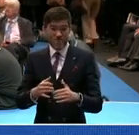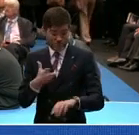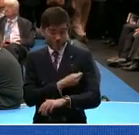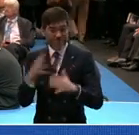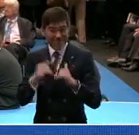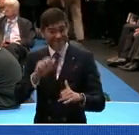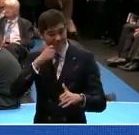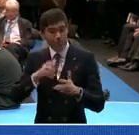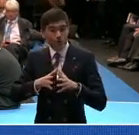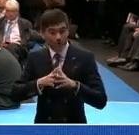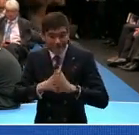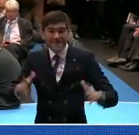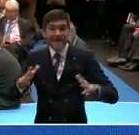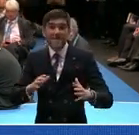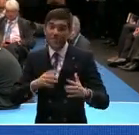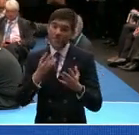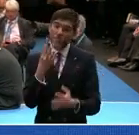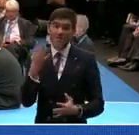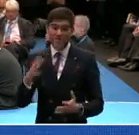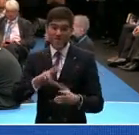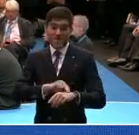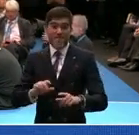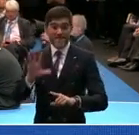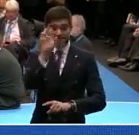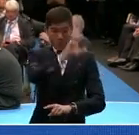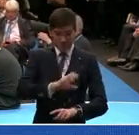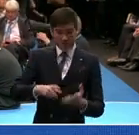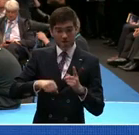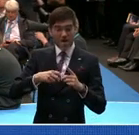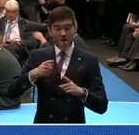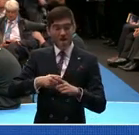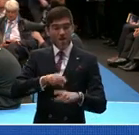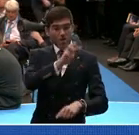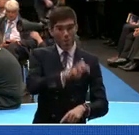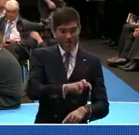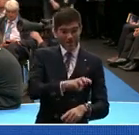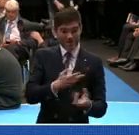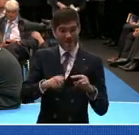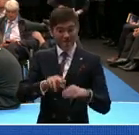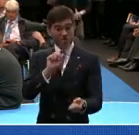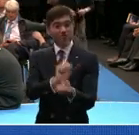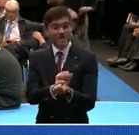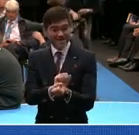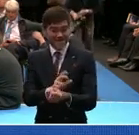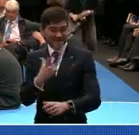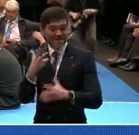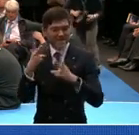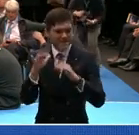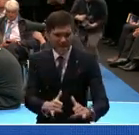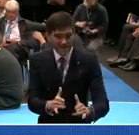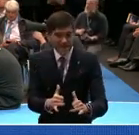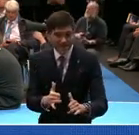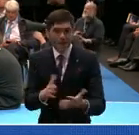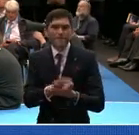arrest across all 43 police forces in England and Wales. Those who test positive as confirmed drug users will